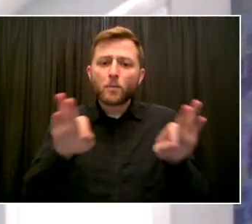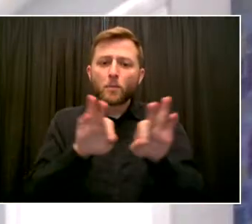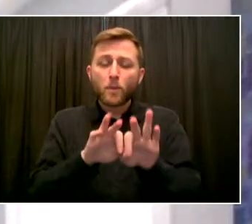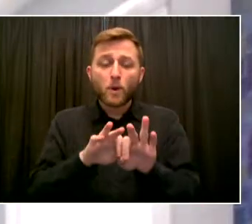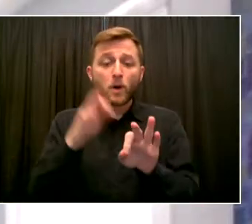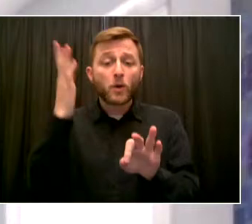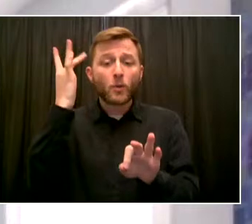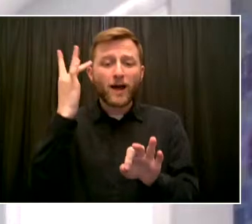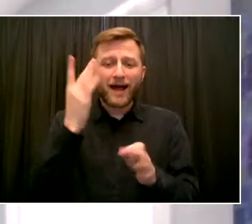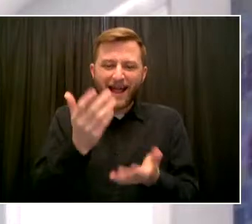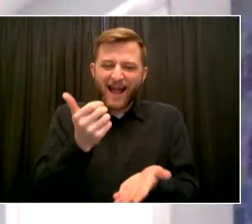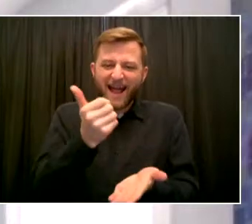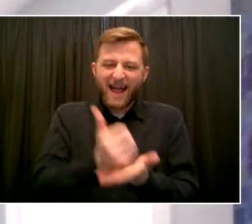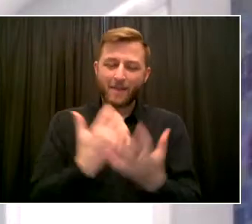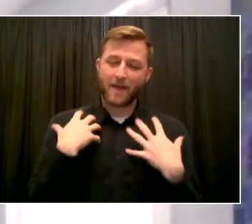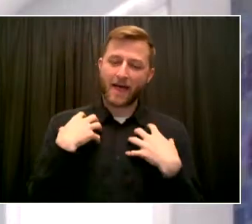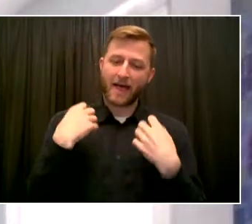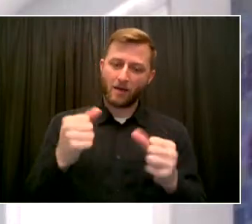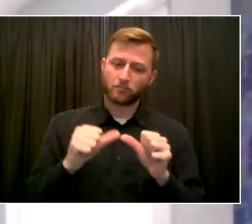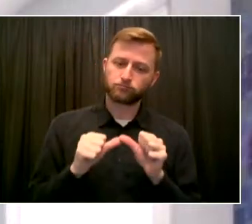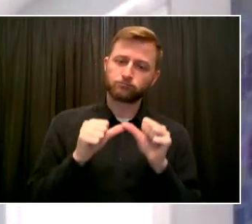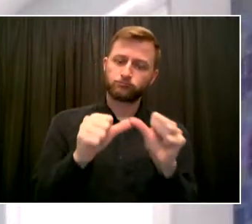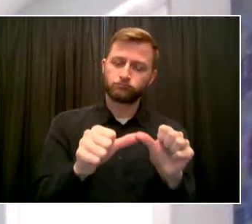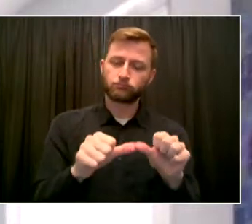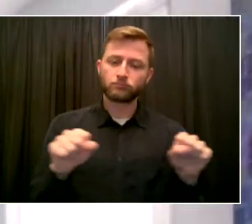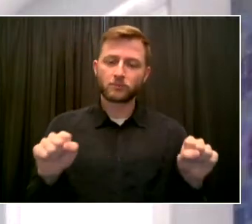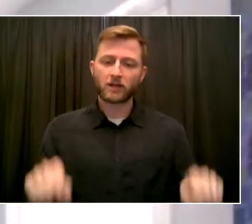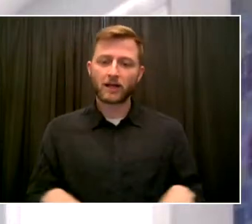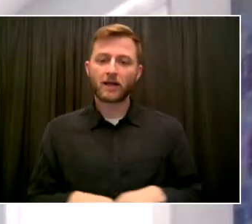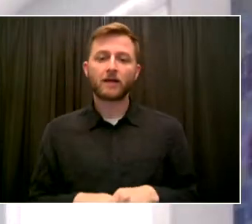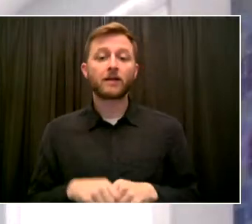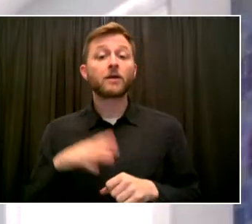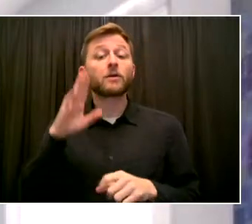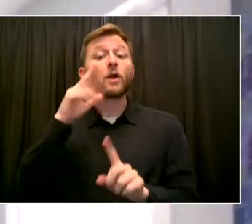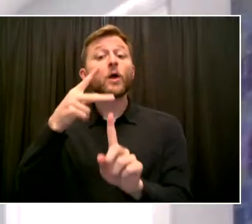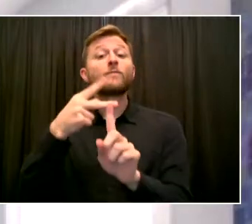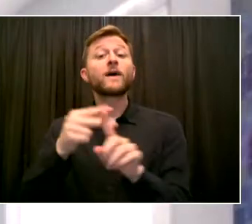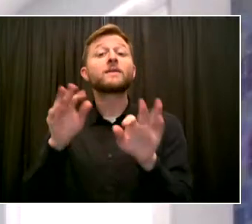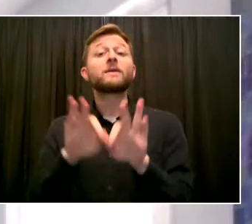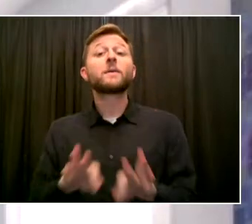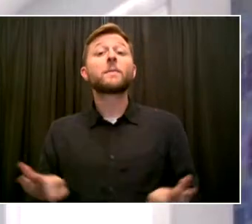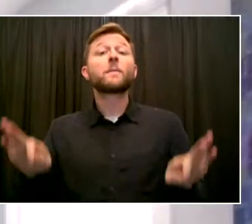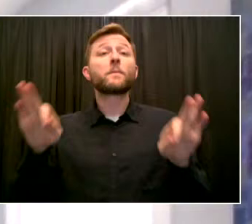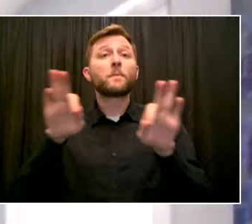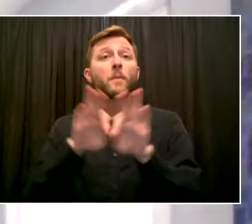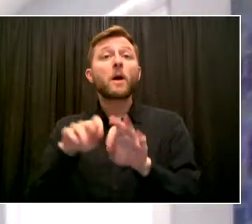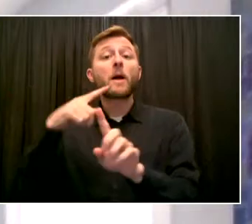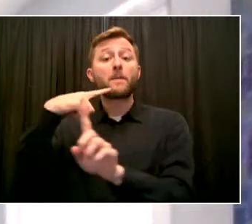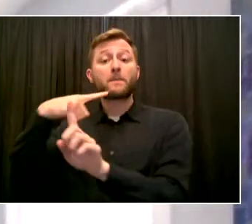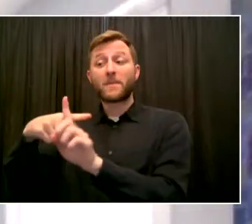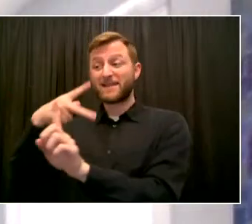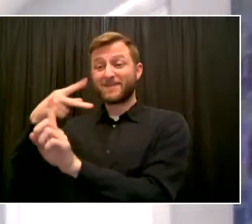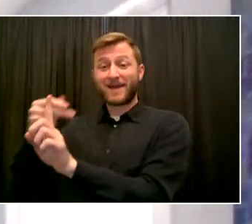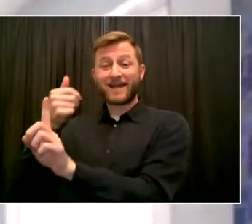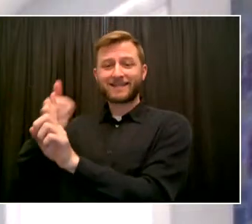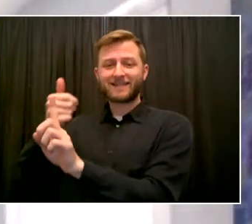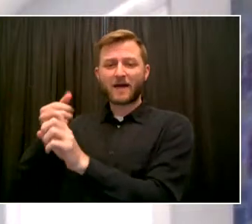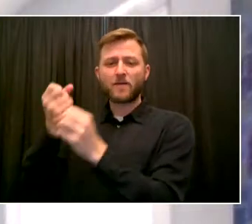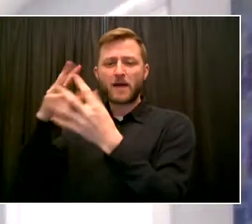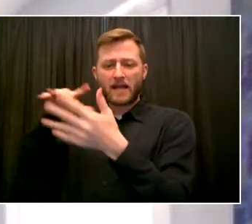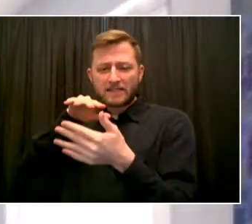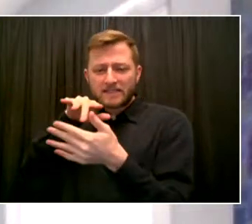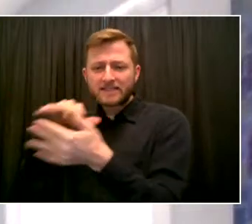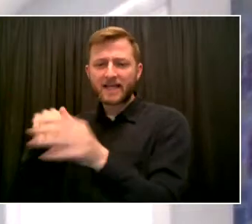of this vaccine and the really rigorous and transparent and long-standing process it went through before it was authorized by